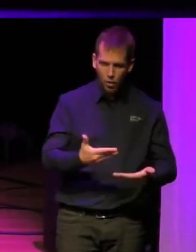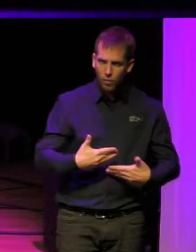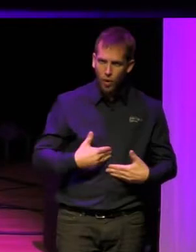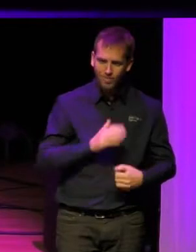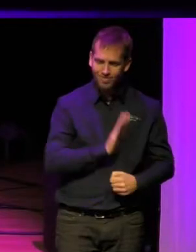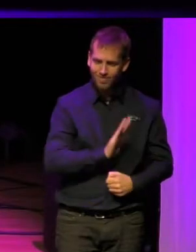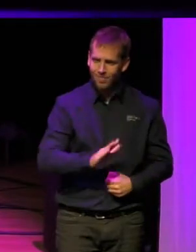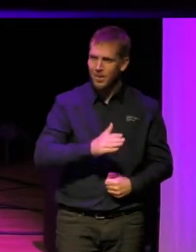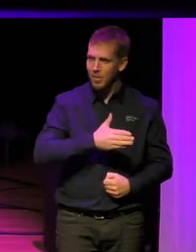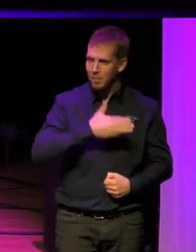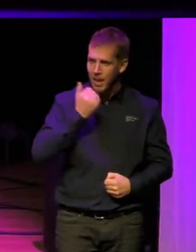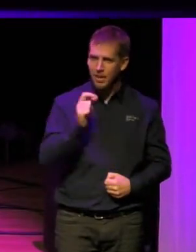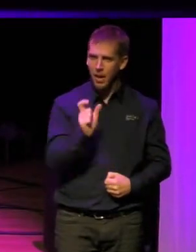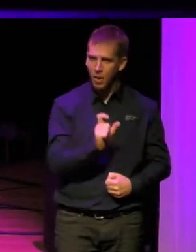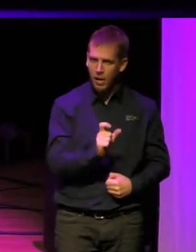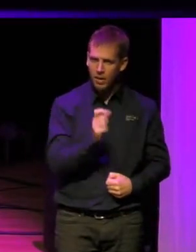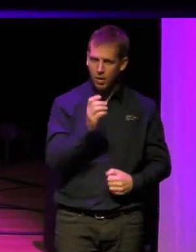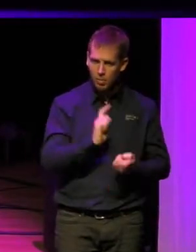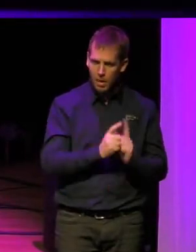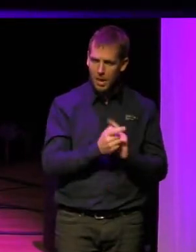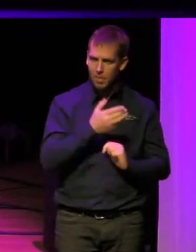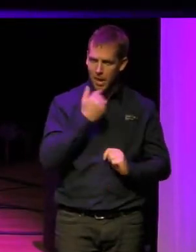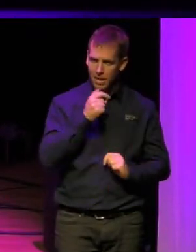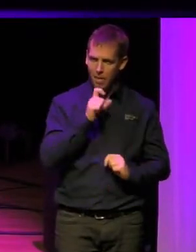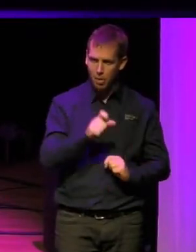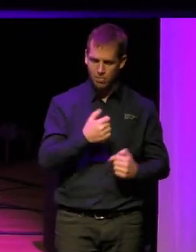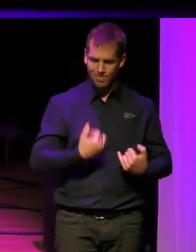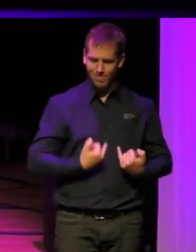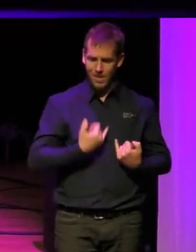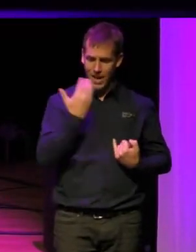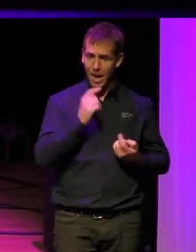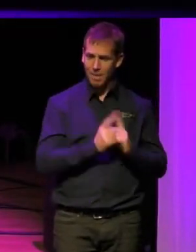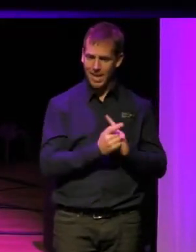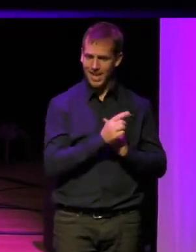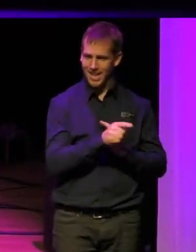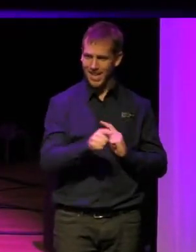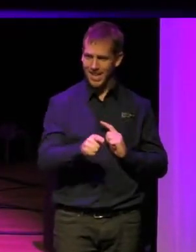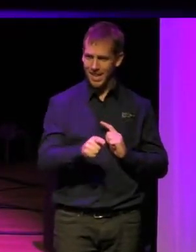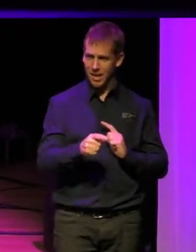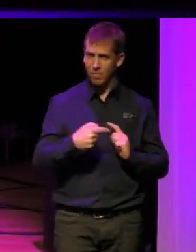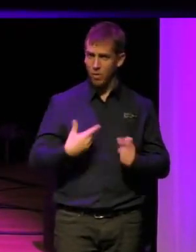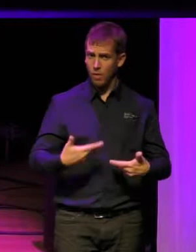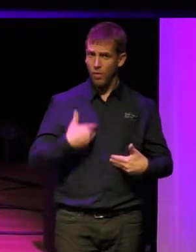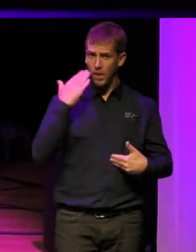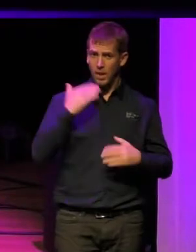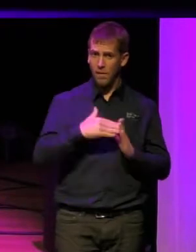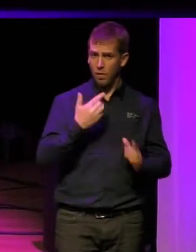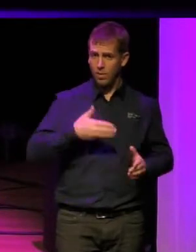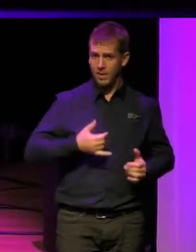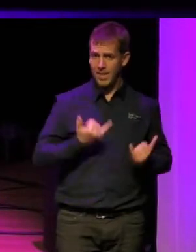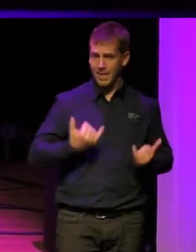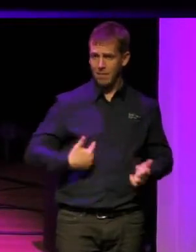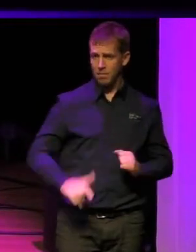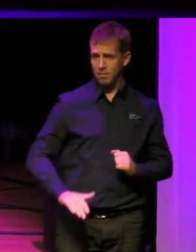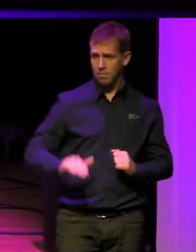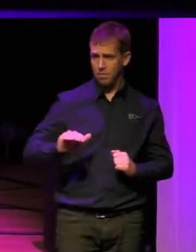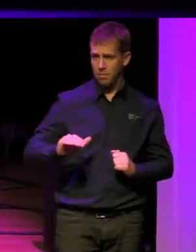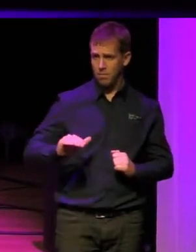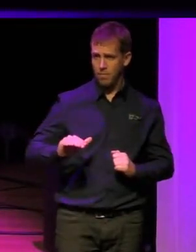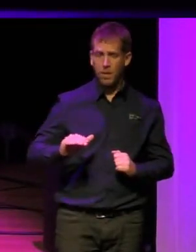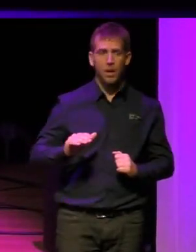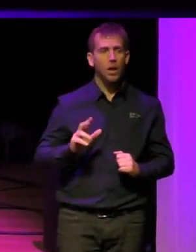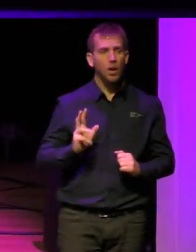chance to be the best person they could be. But secondly, my strength also comes from a sense